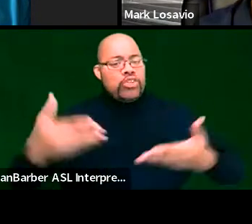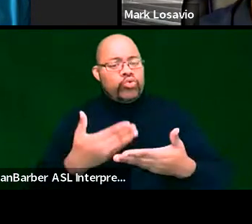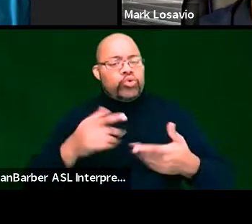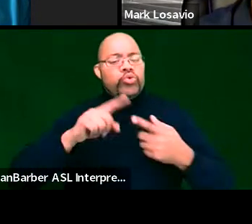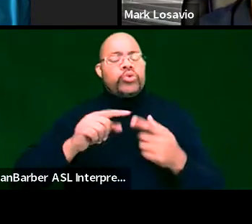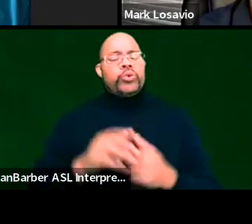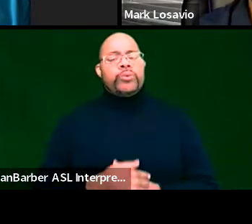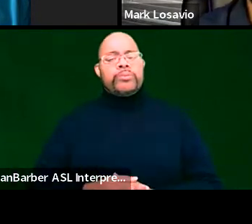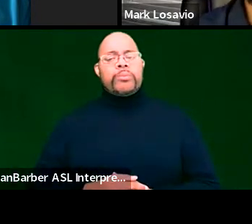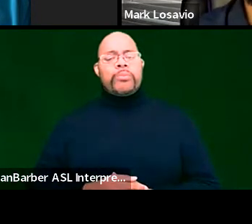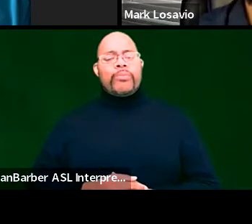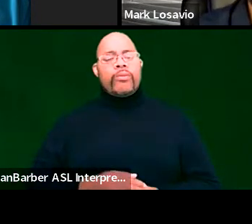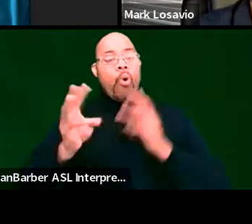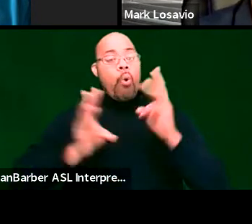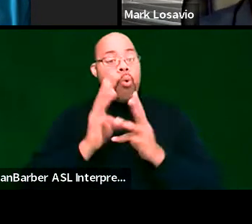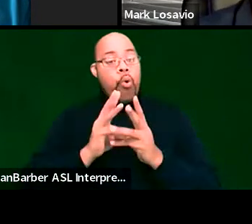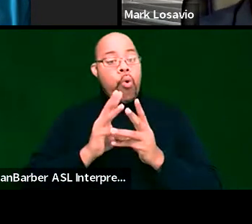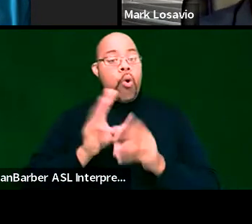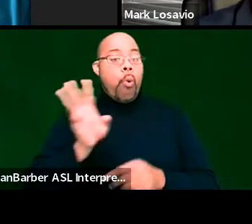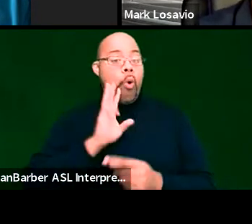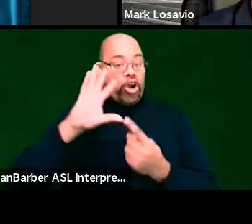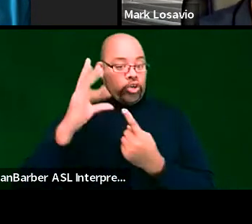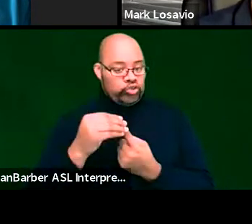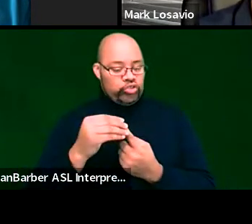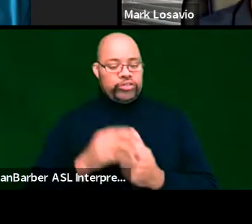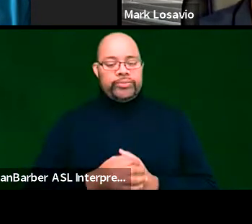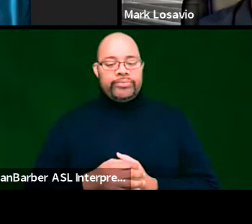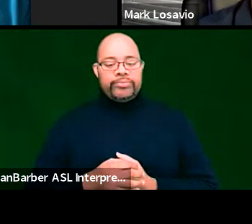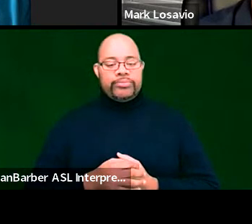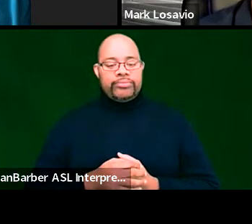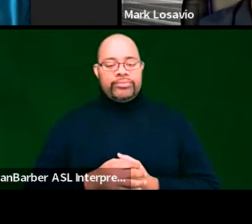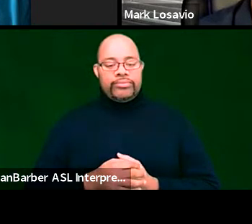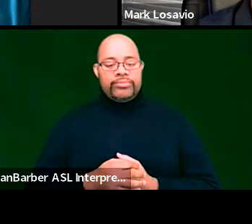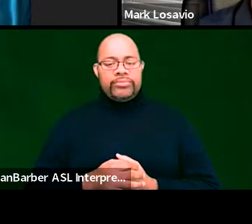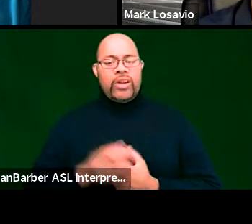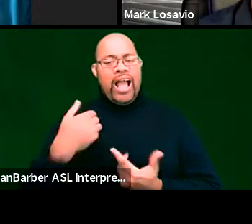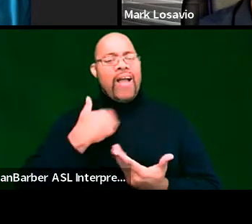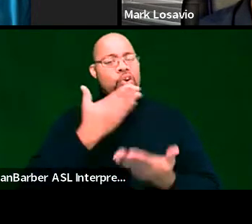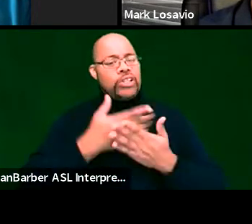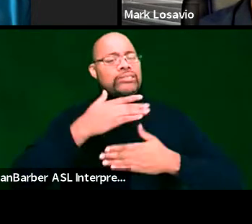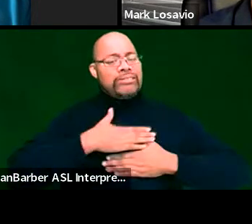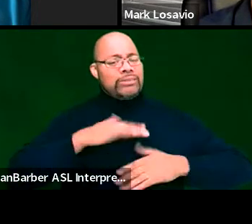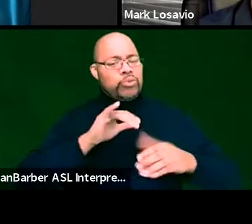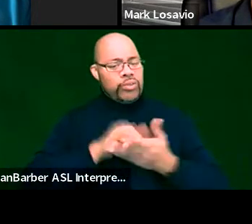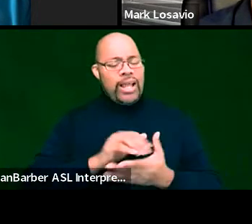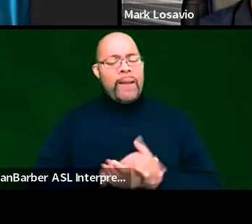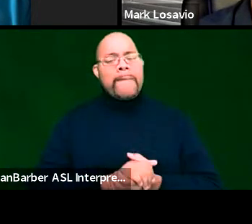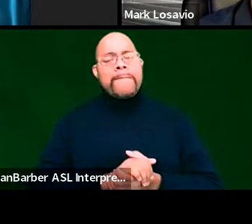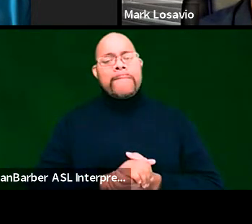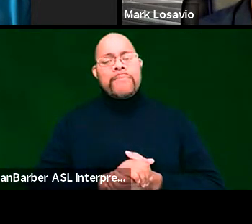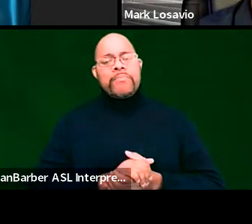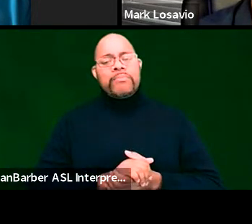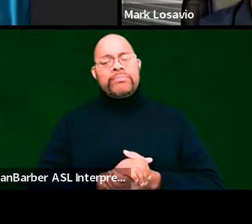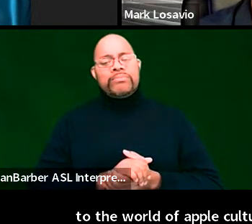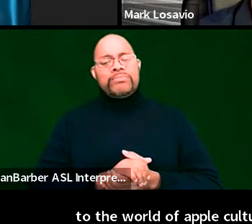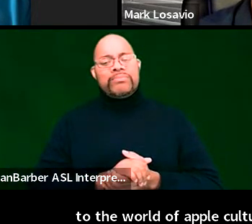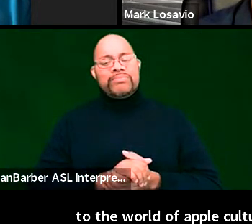to the world of aquaculture and so I had a good time doing it, but